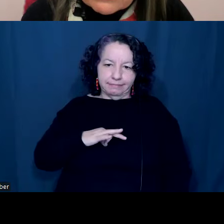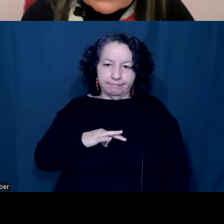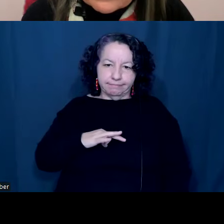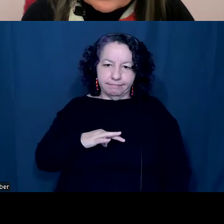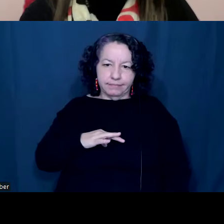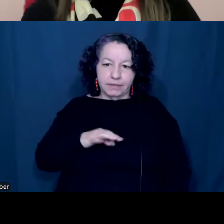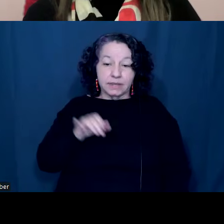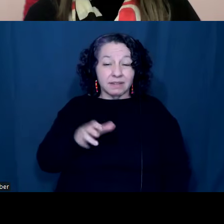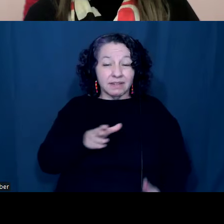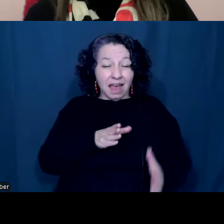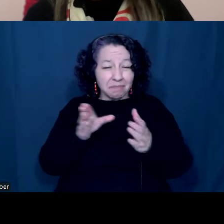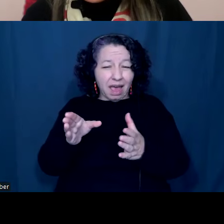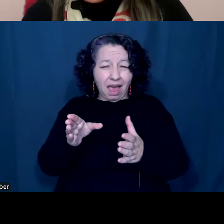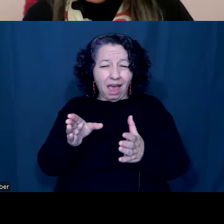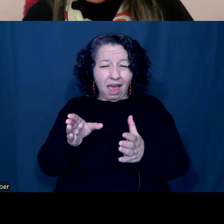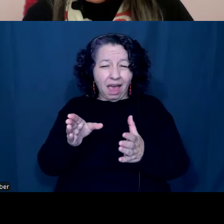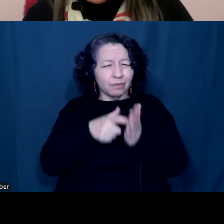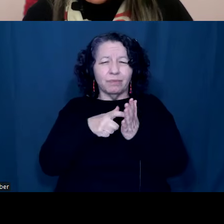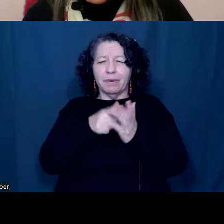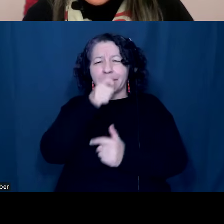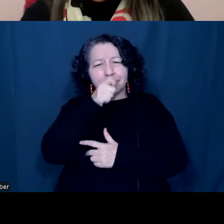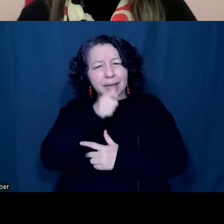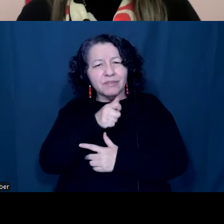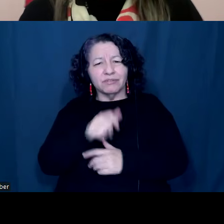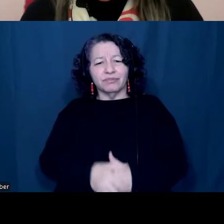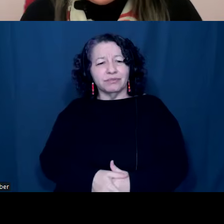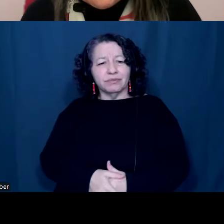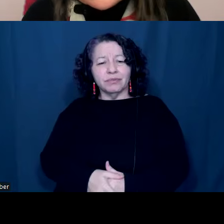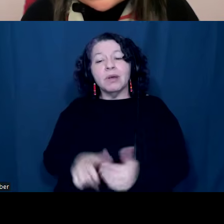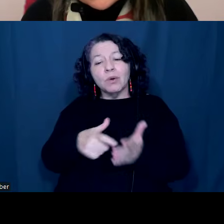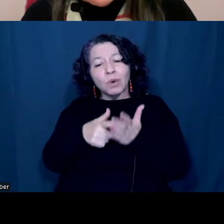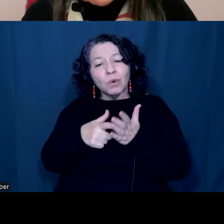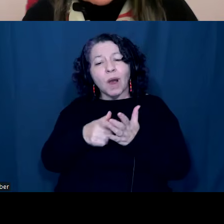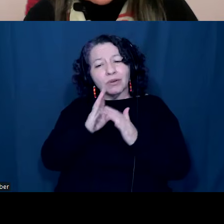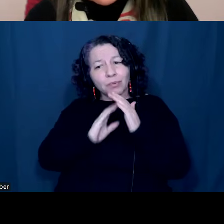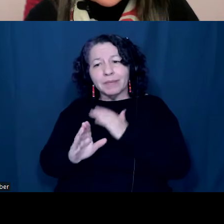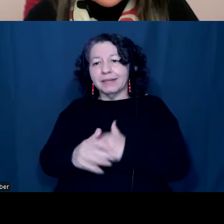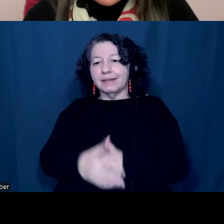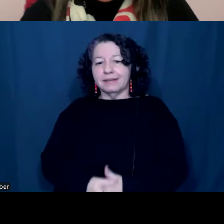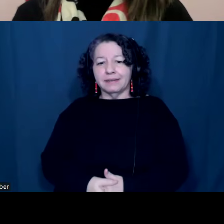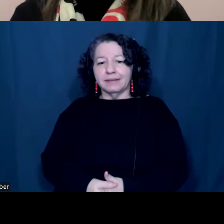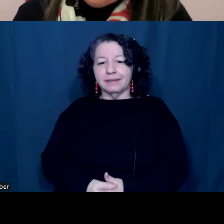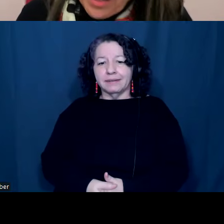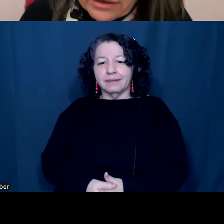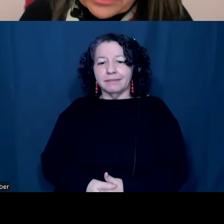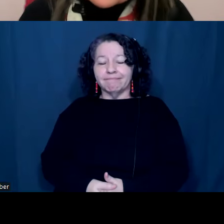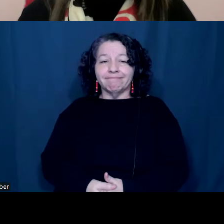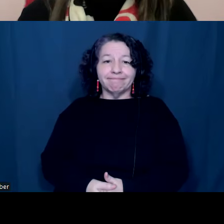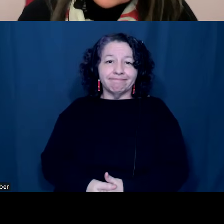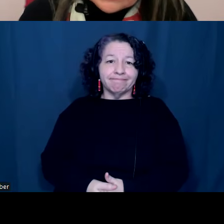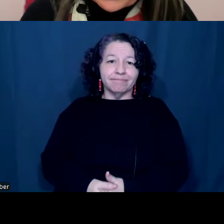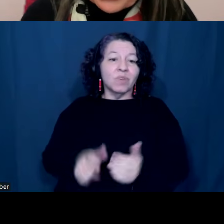path requires patience. It requires humility. And it